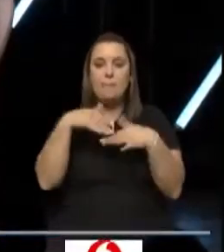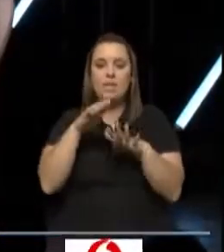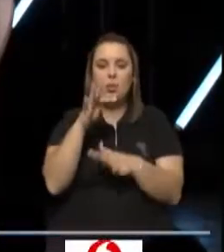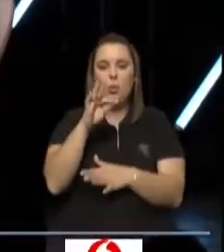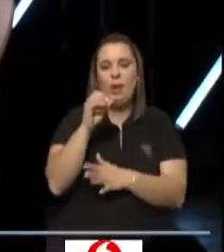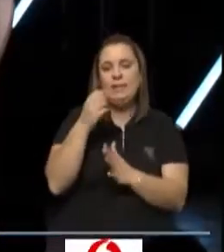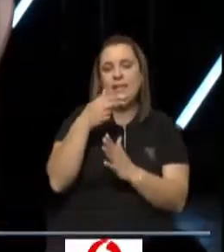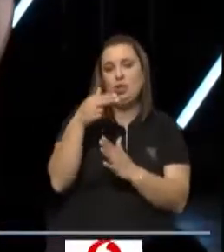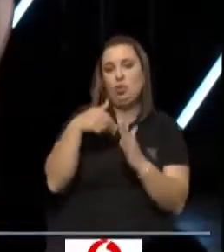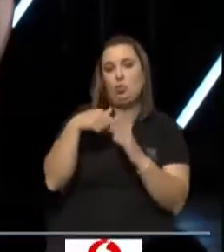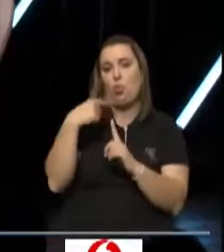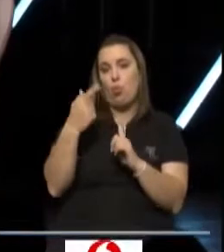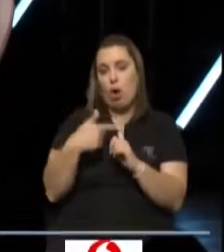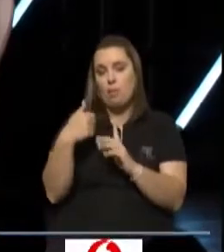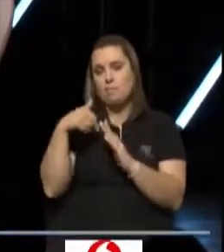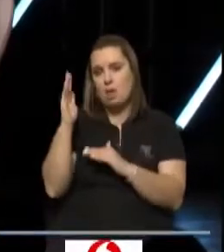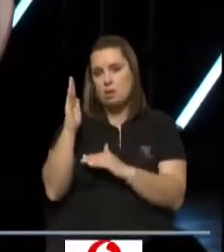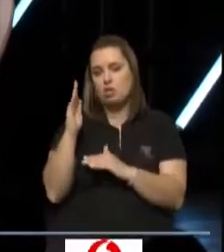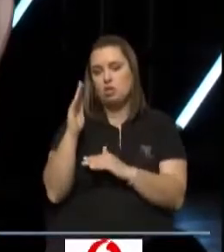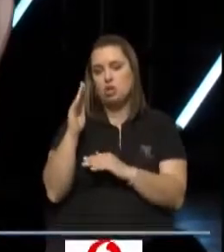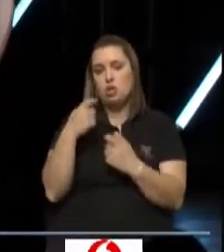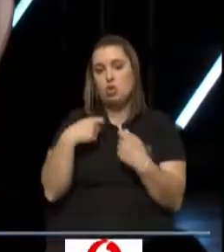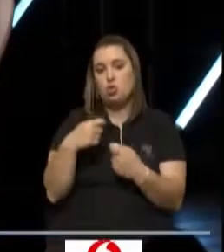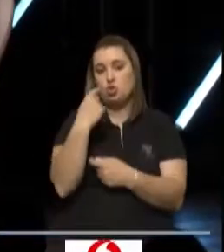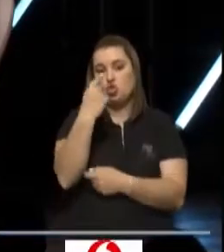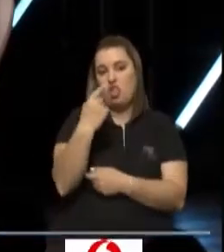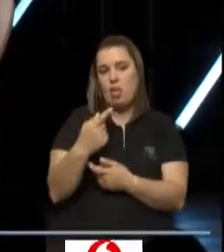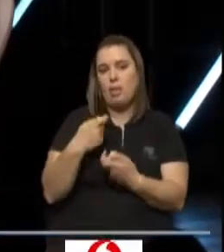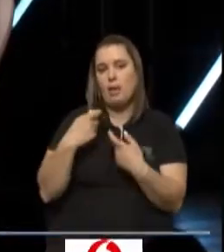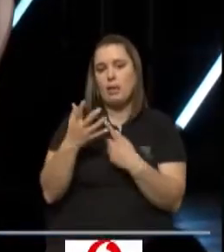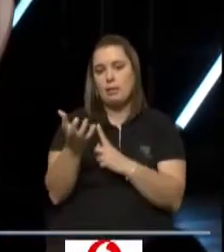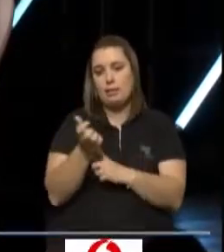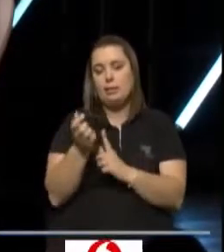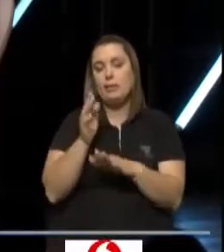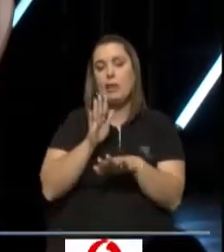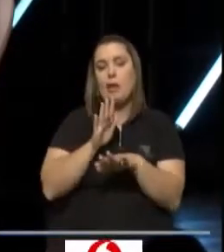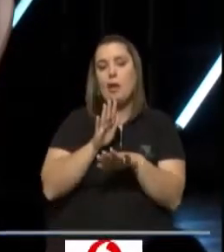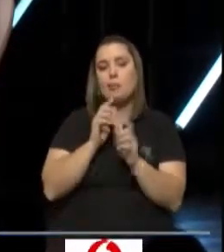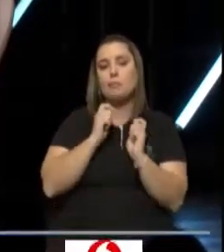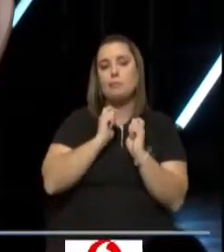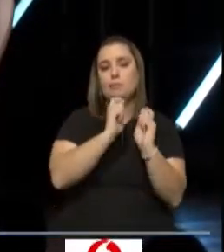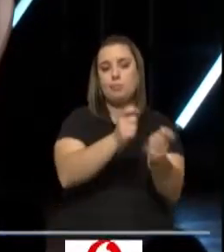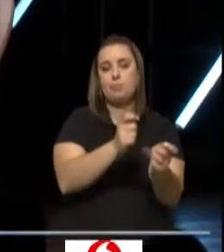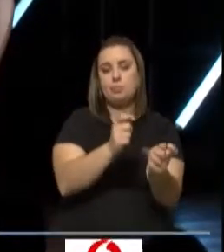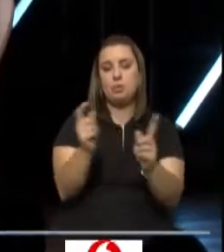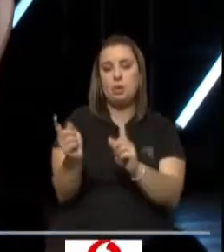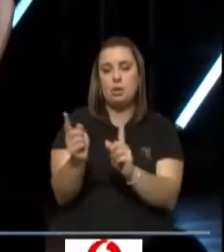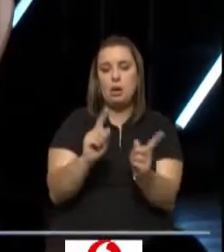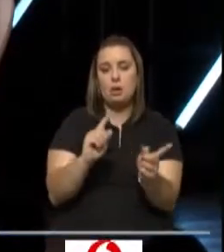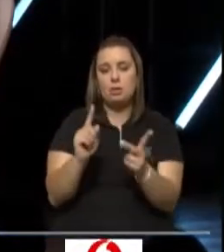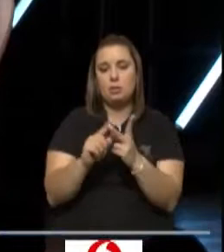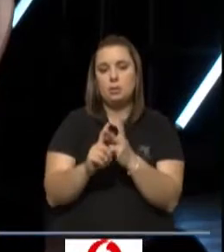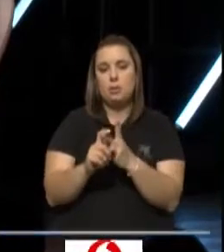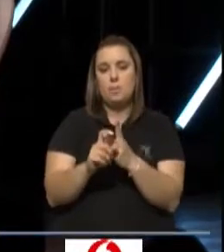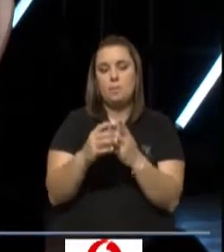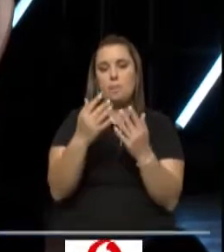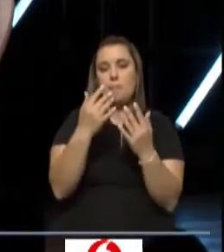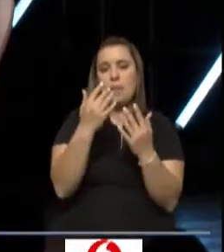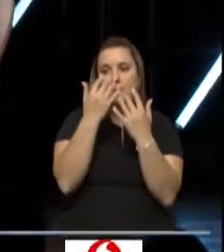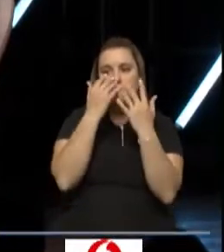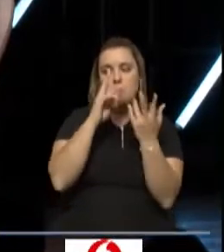more than 40 euros per annum of our cost per client will be spent in the